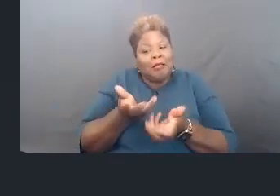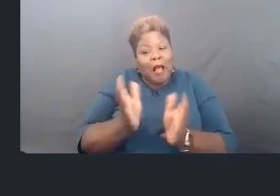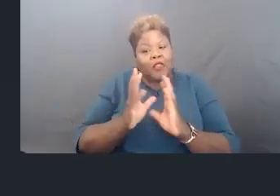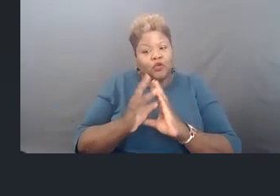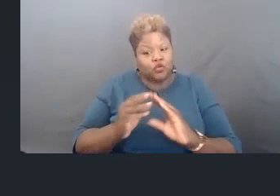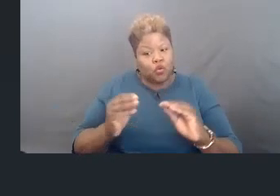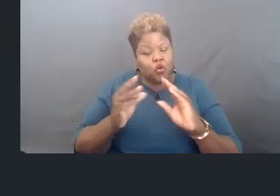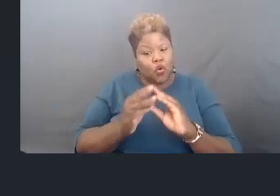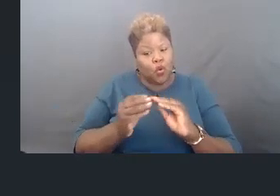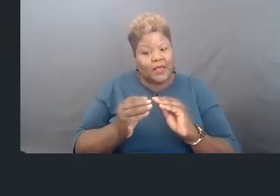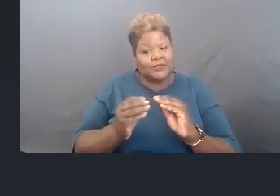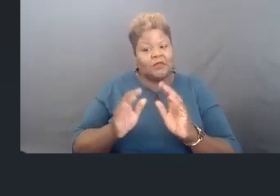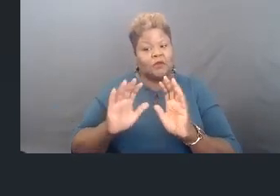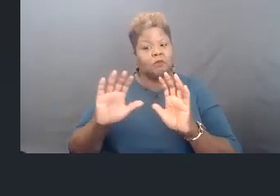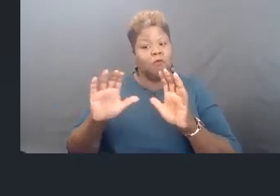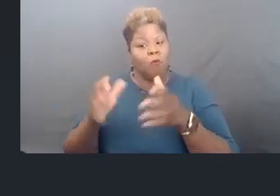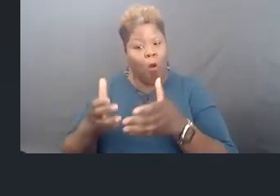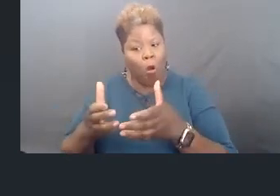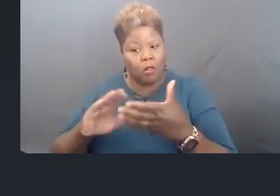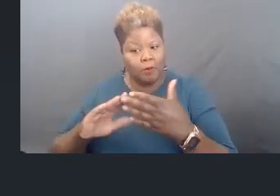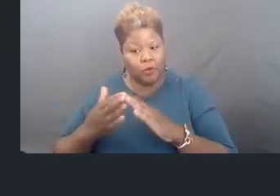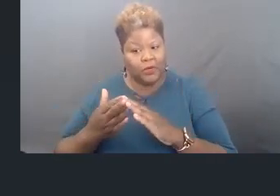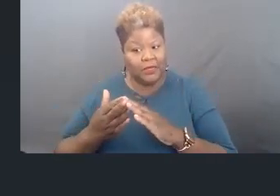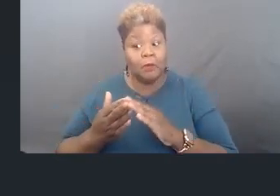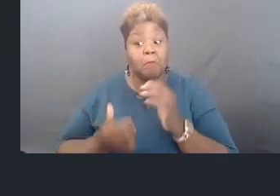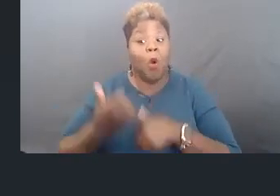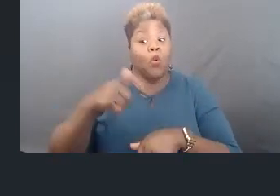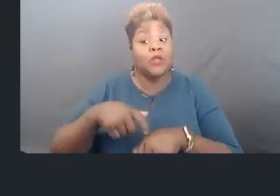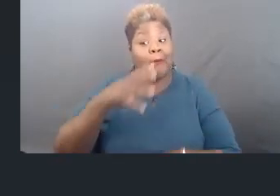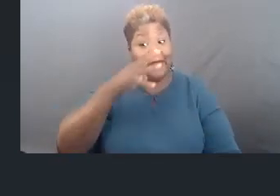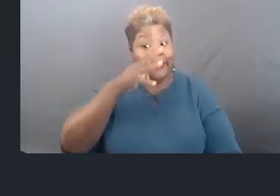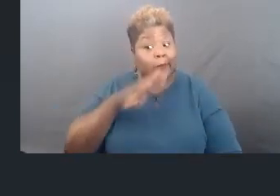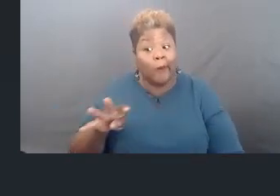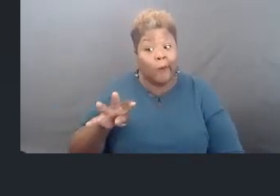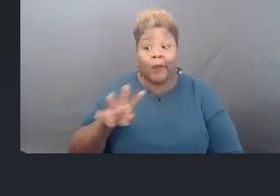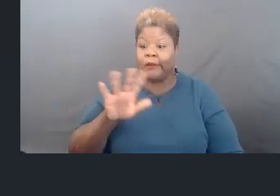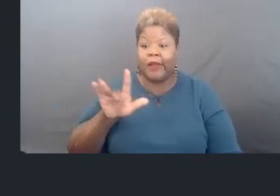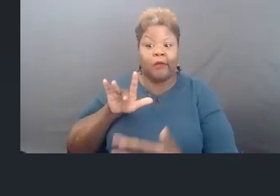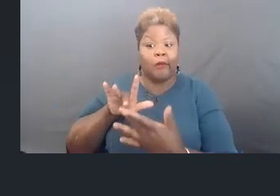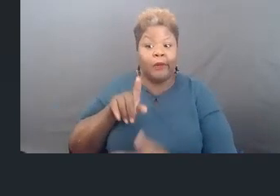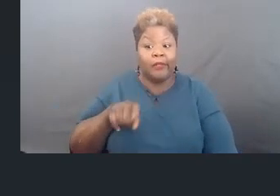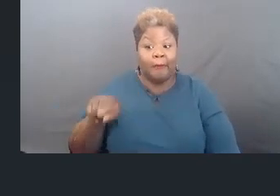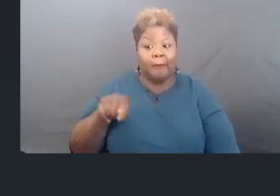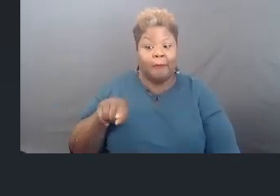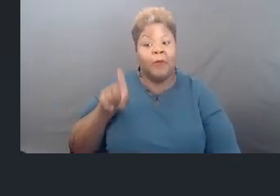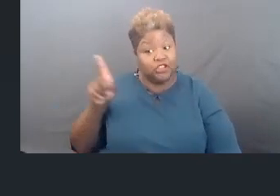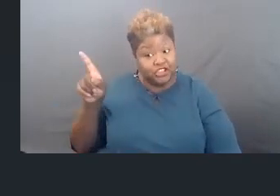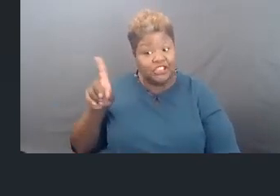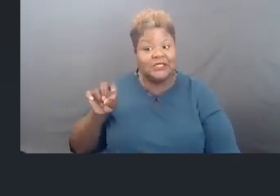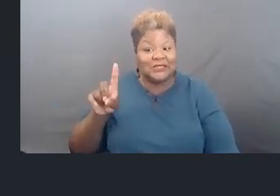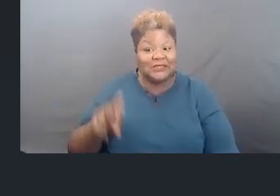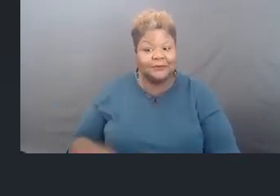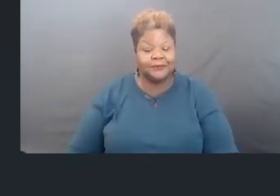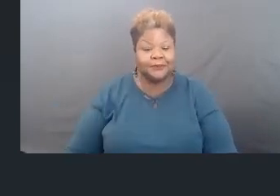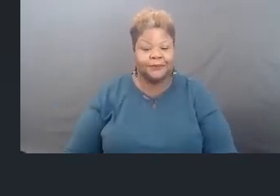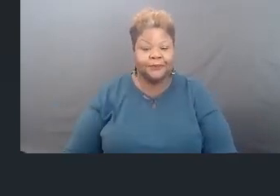brings them to the smaller communities who are otherwise ignored and left unreached. Okay.